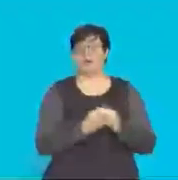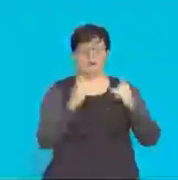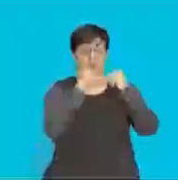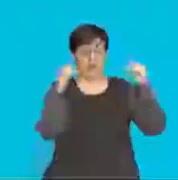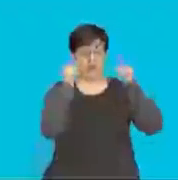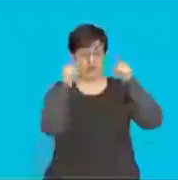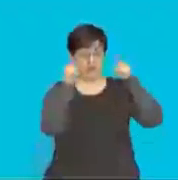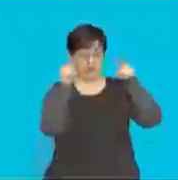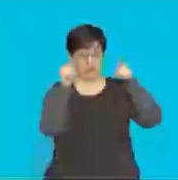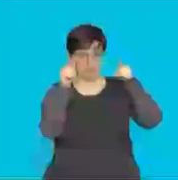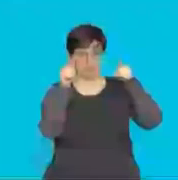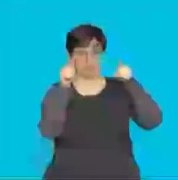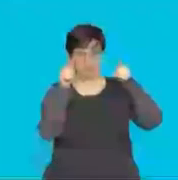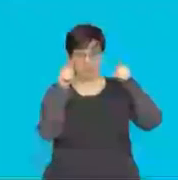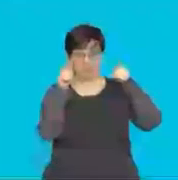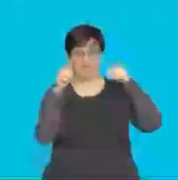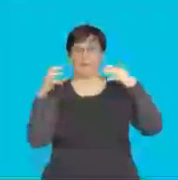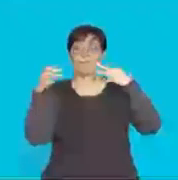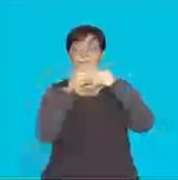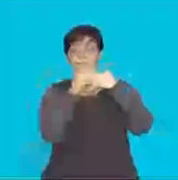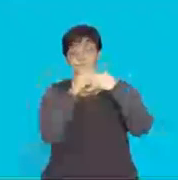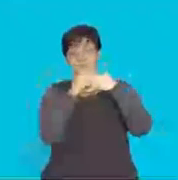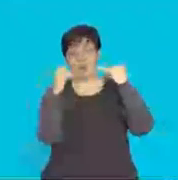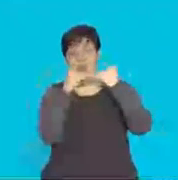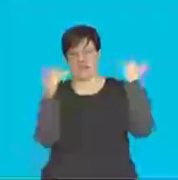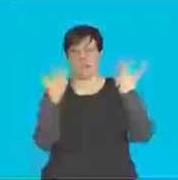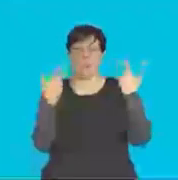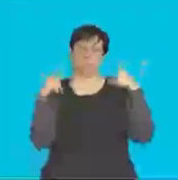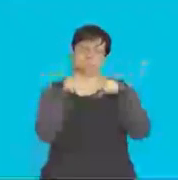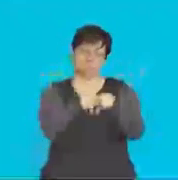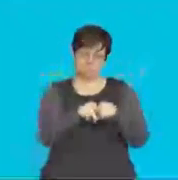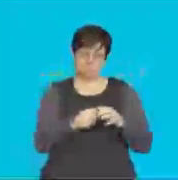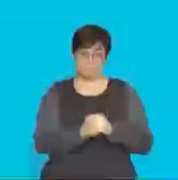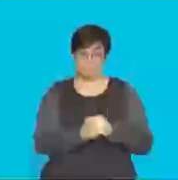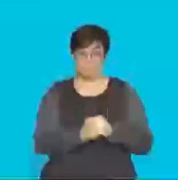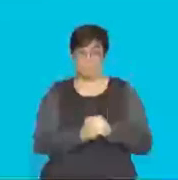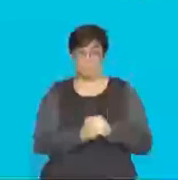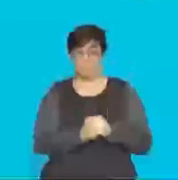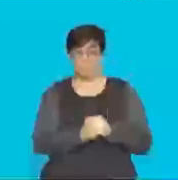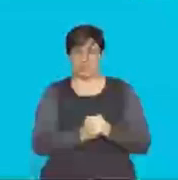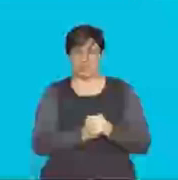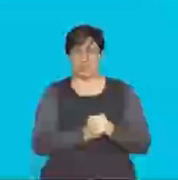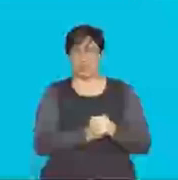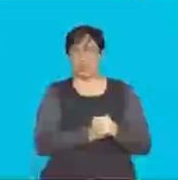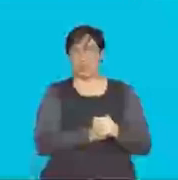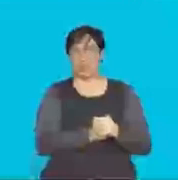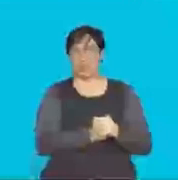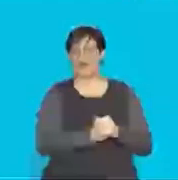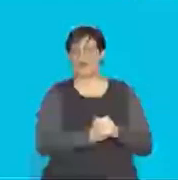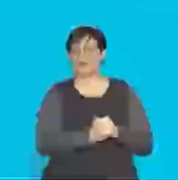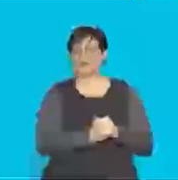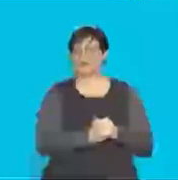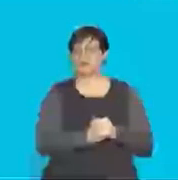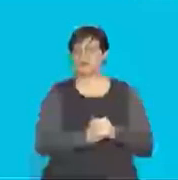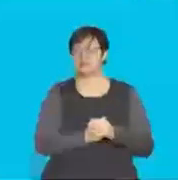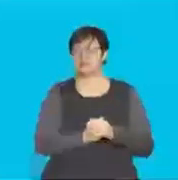a line connecting the individuals, we say that that is a marriage line, or in the context of animal, it's a cross that happens.